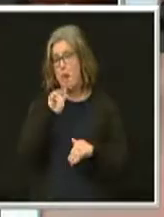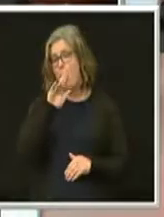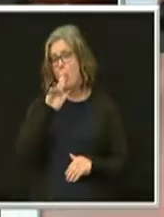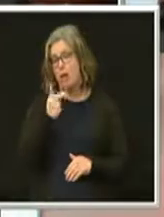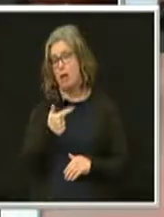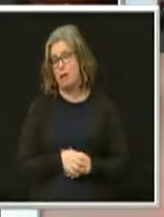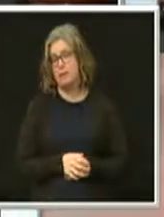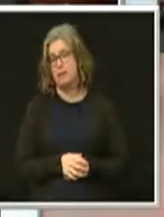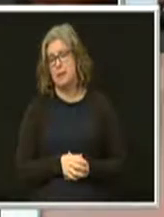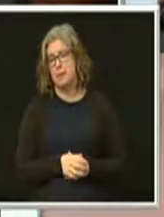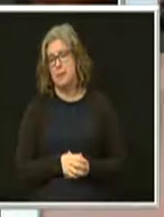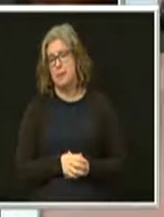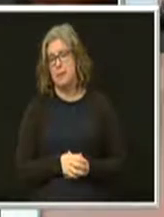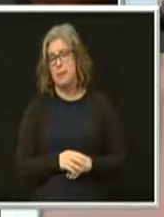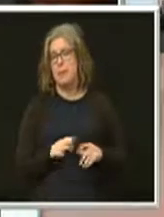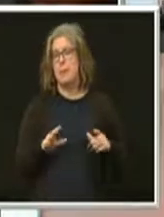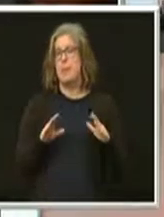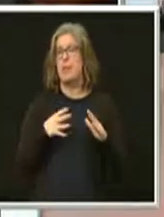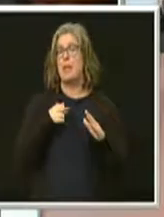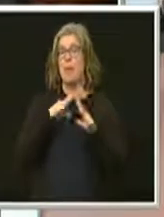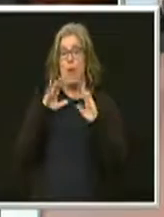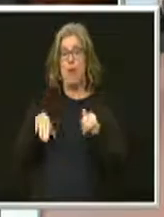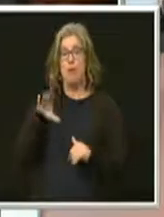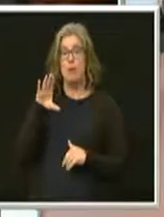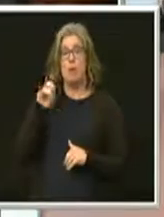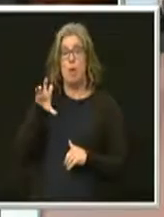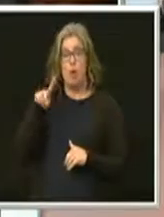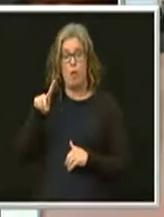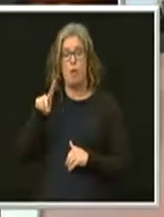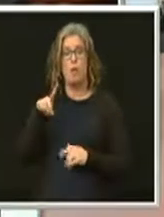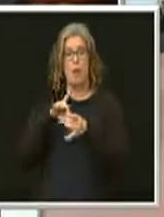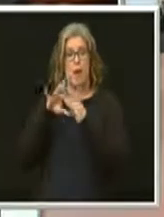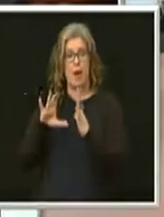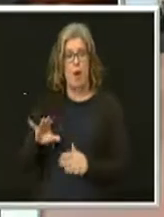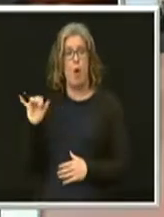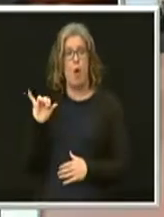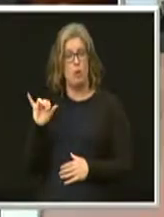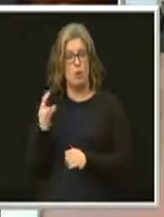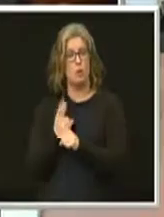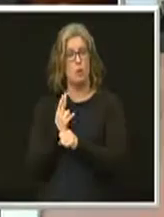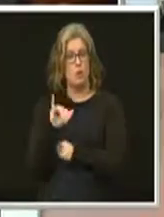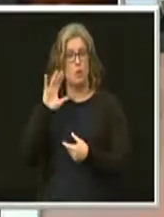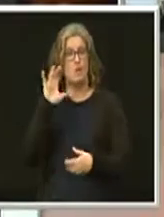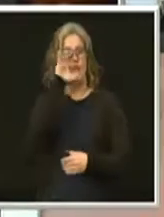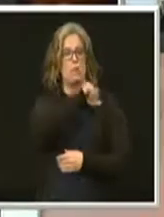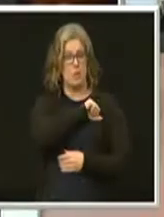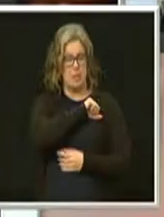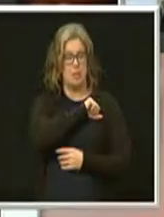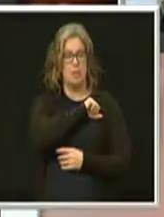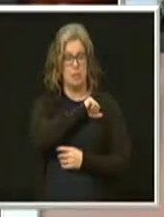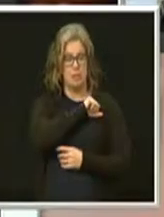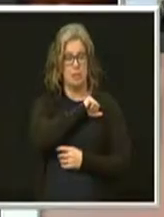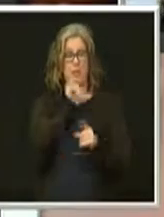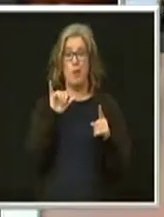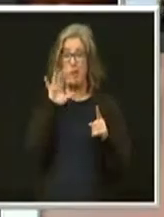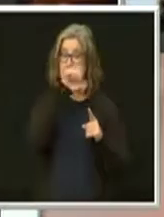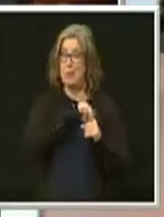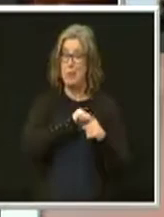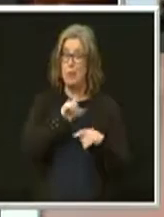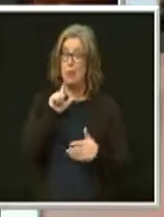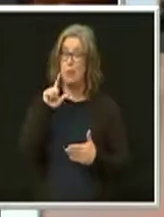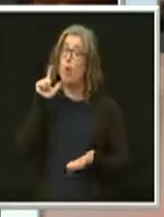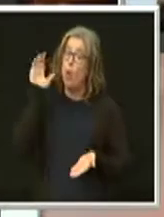August. White House coronavirus coordinator is also using those estimates, and those estimates are